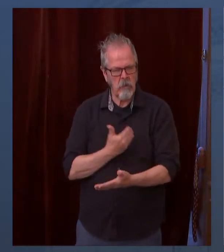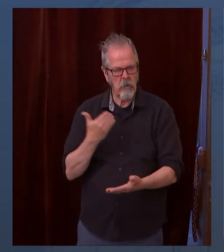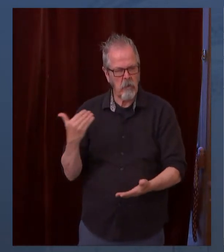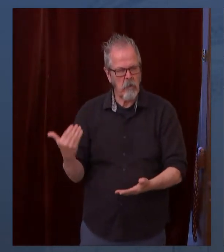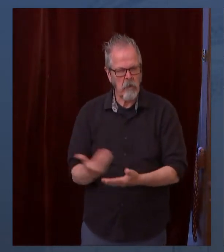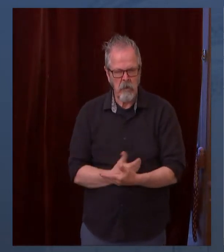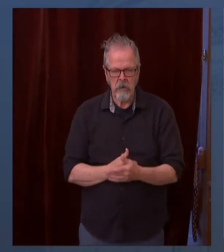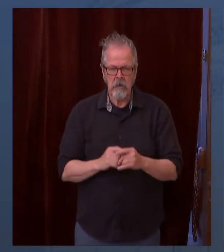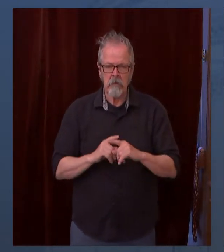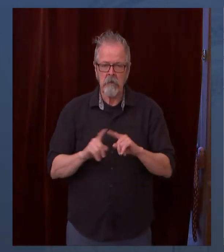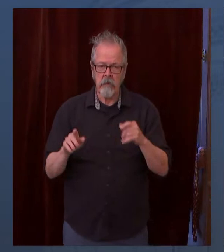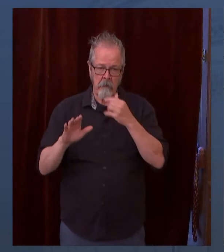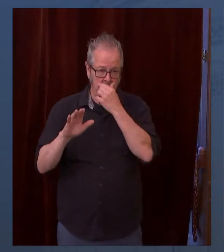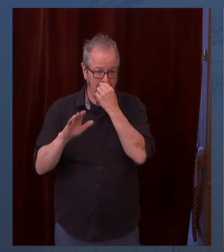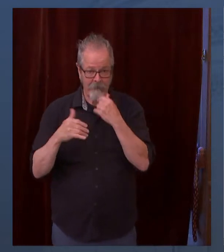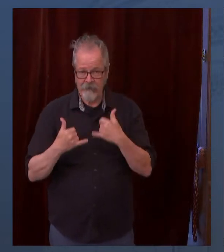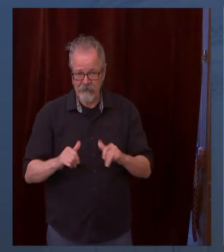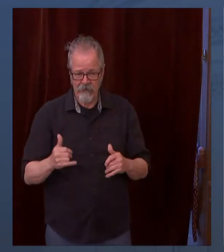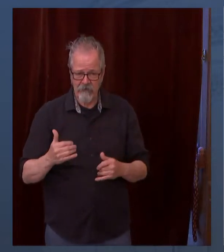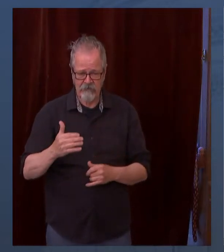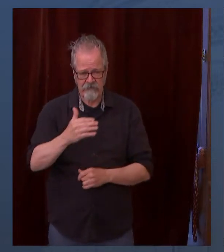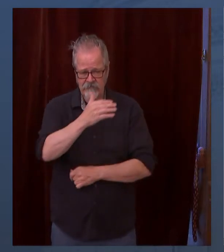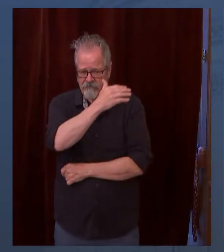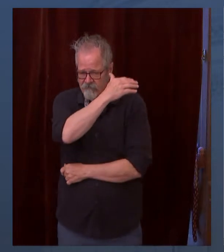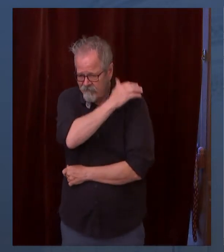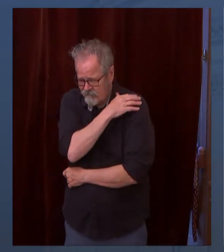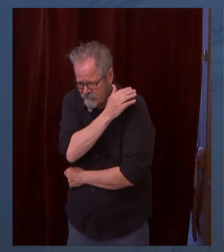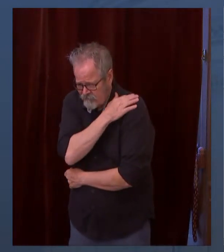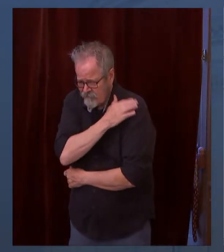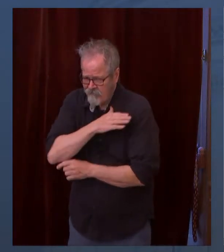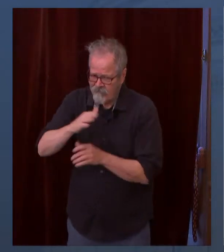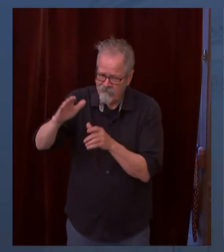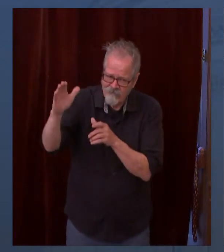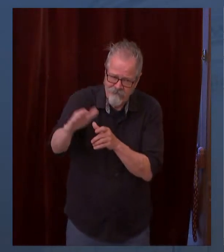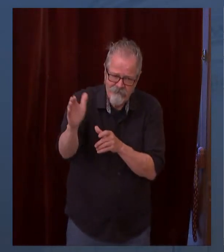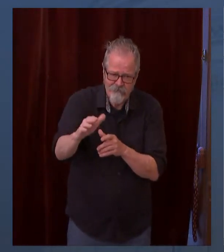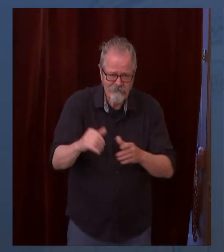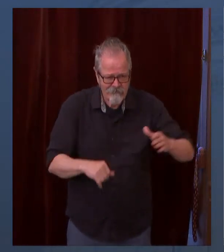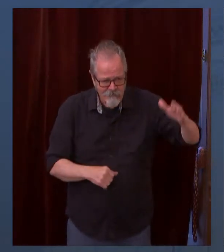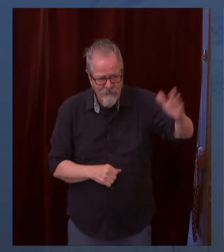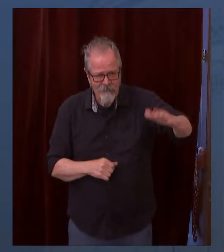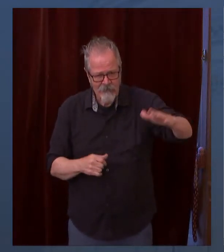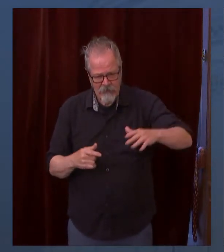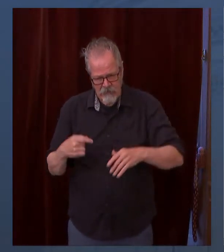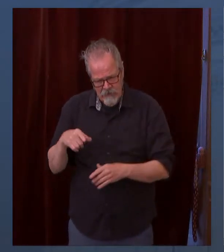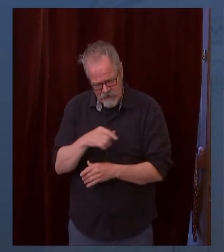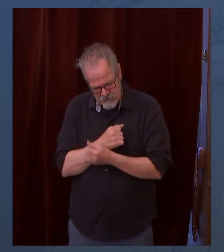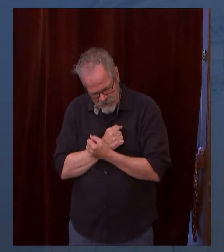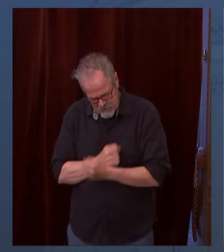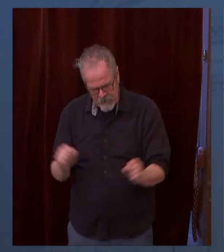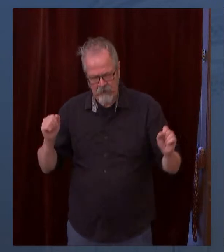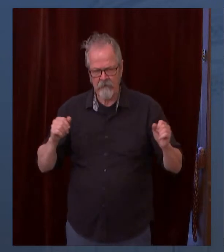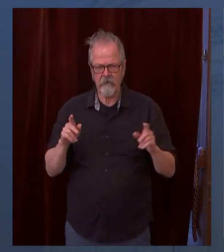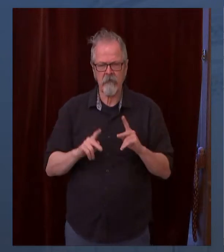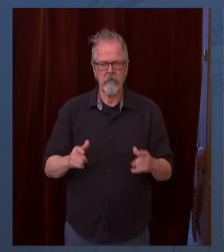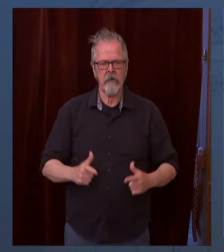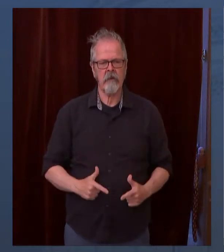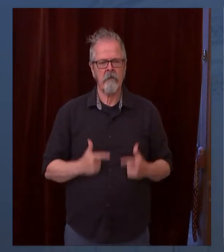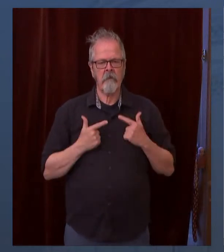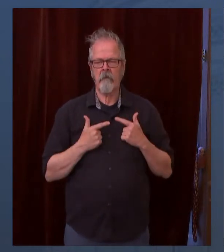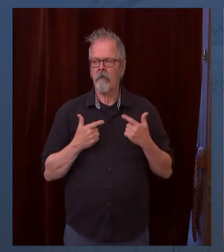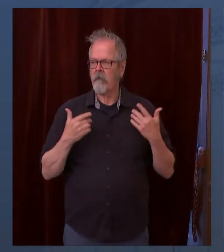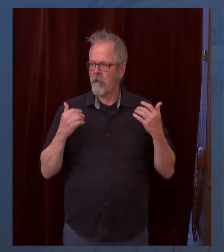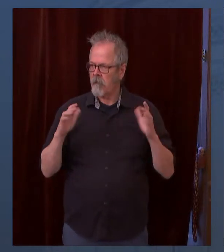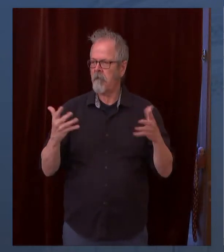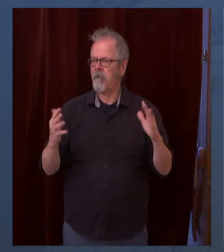lives throughout this pandemic, and the data has shown that. So I wanted to make sure to emphasize that, Governor, but otherwise I think you're spot